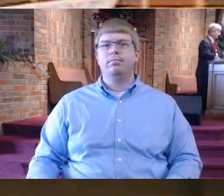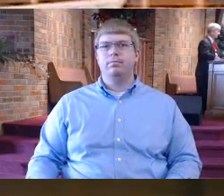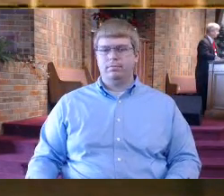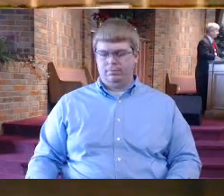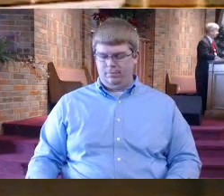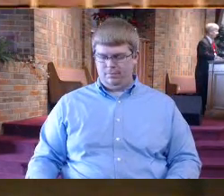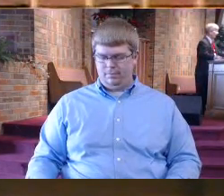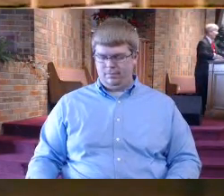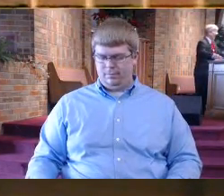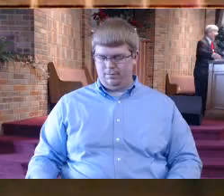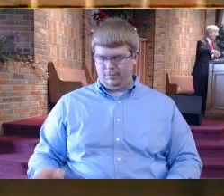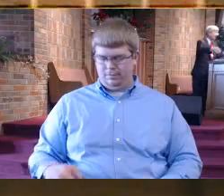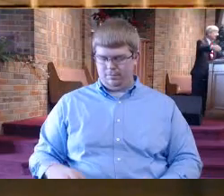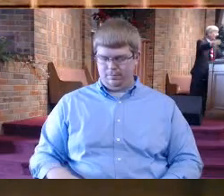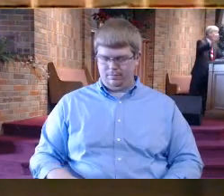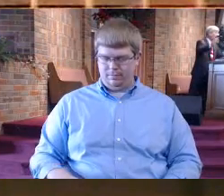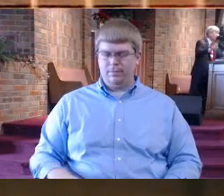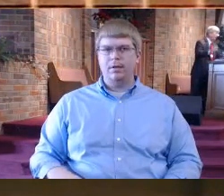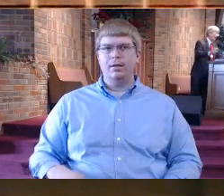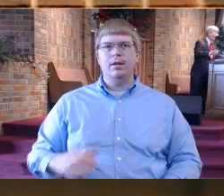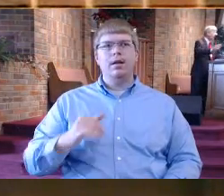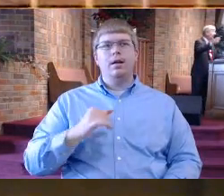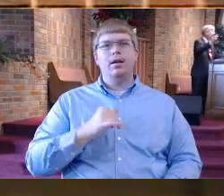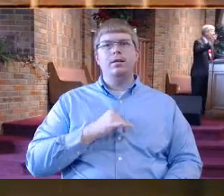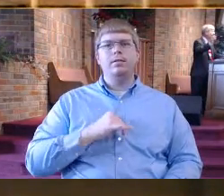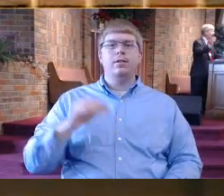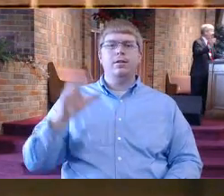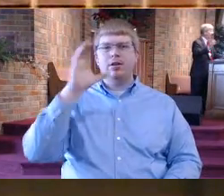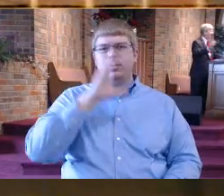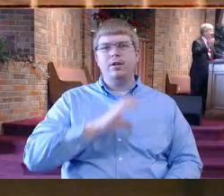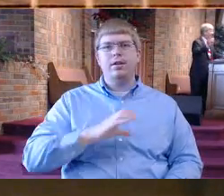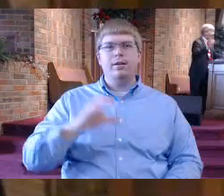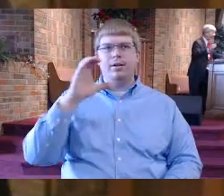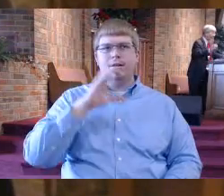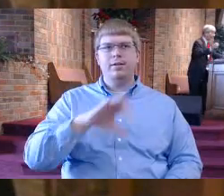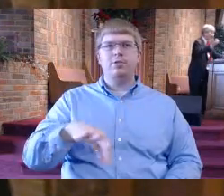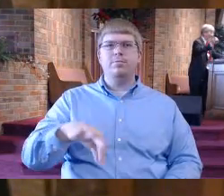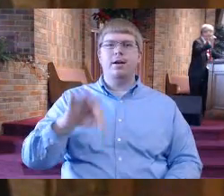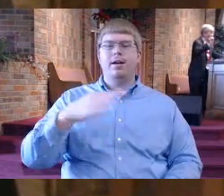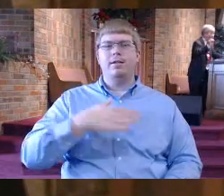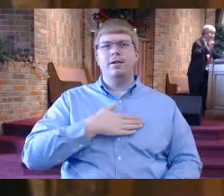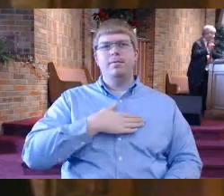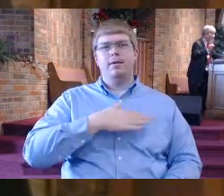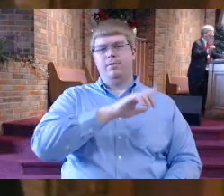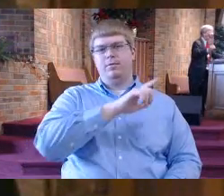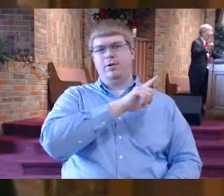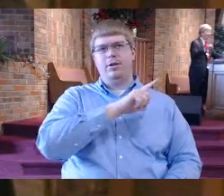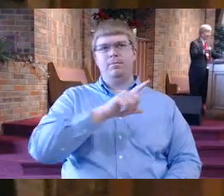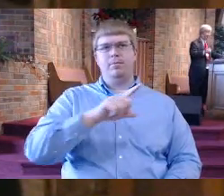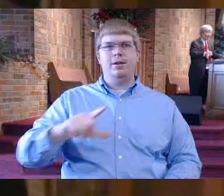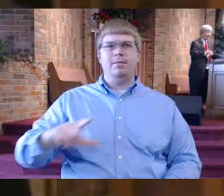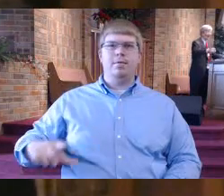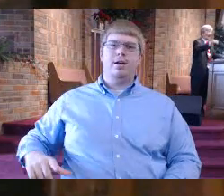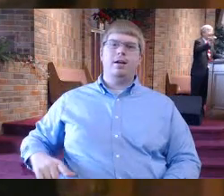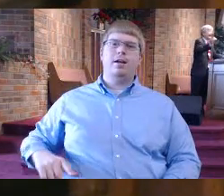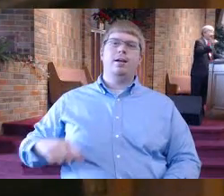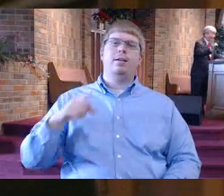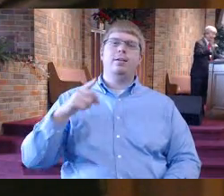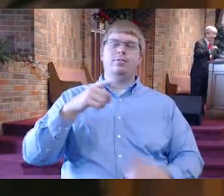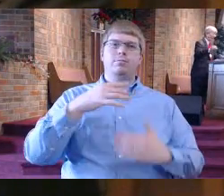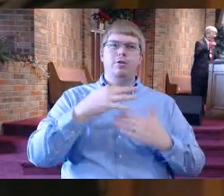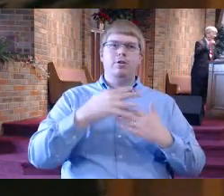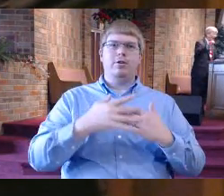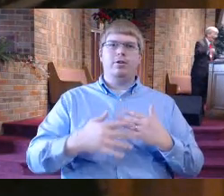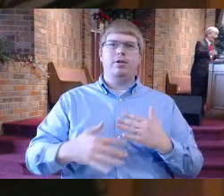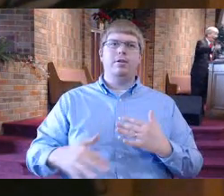please. I found my Lord, and He is mine. He won me by